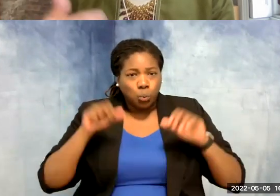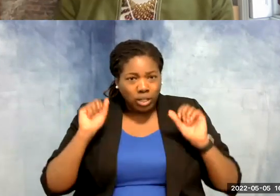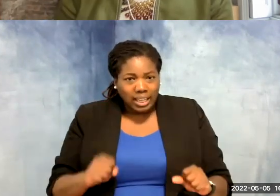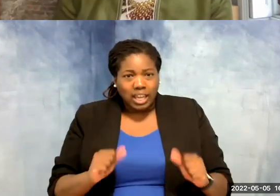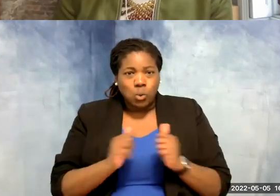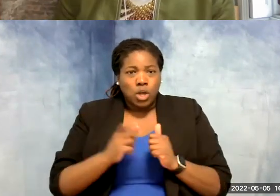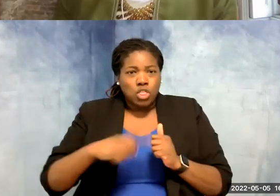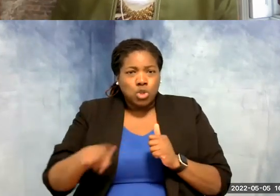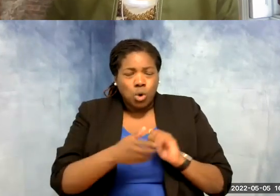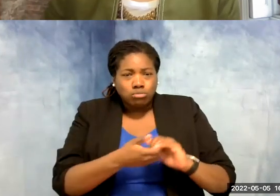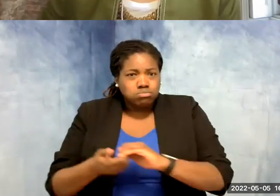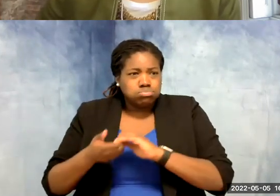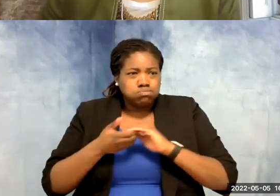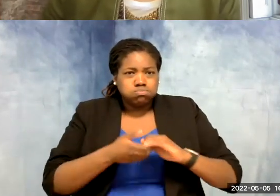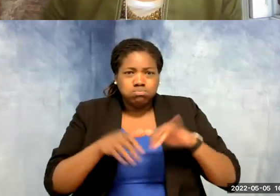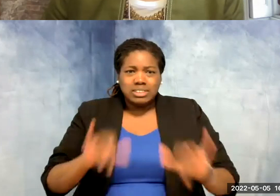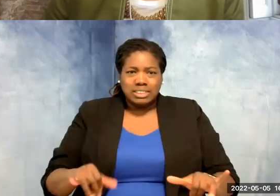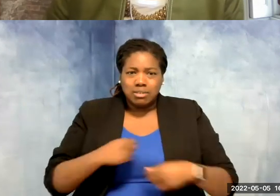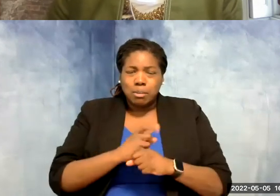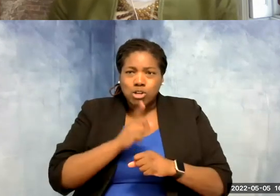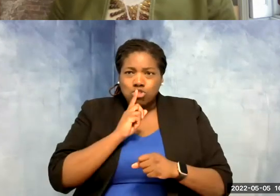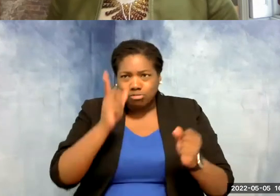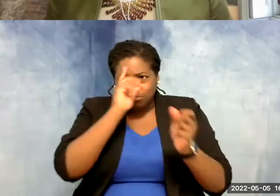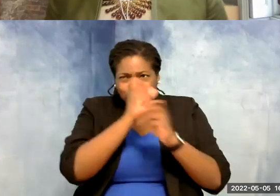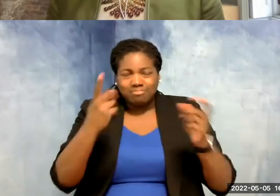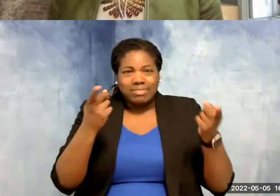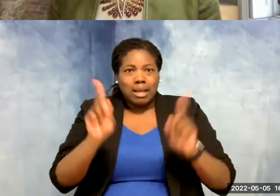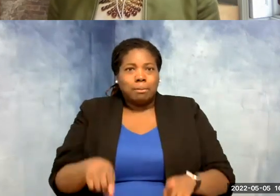with you in partnership to make that a reality.